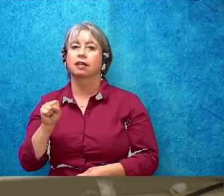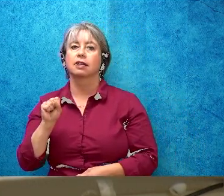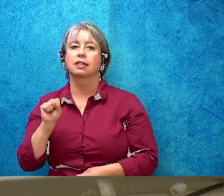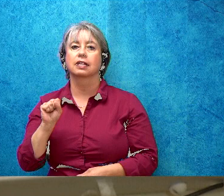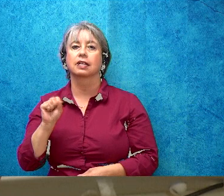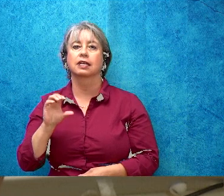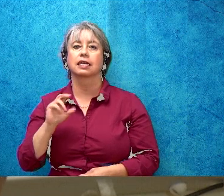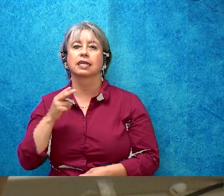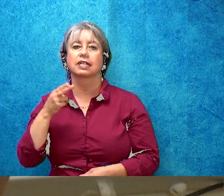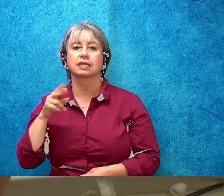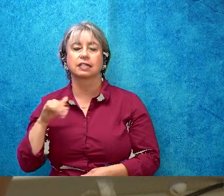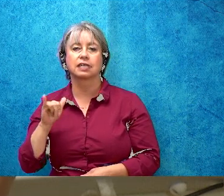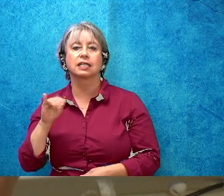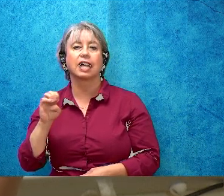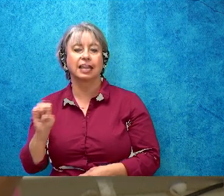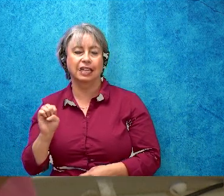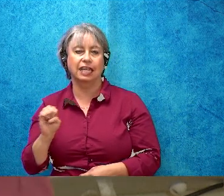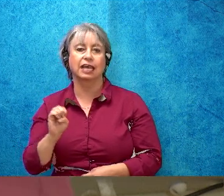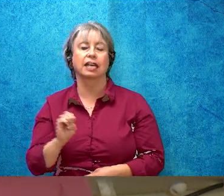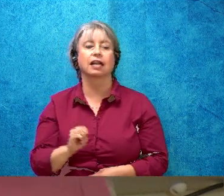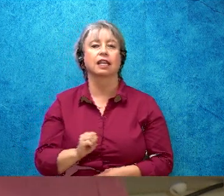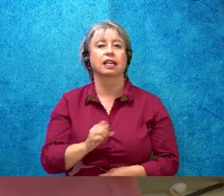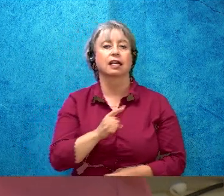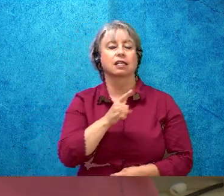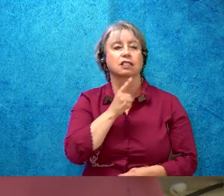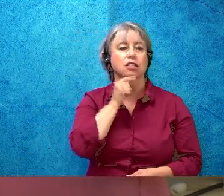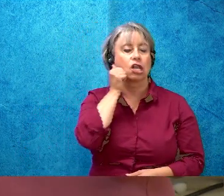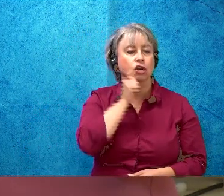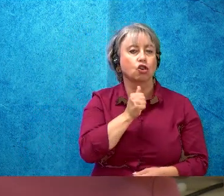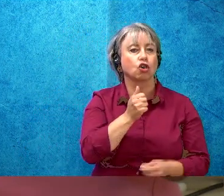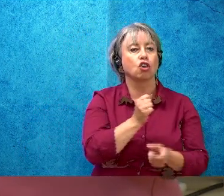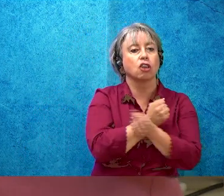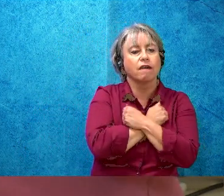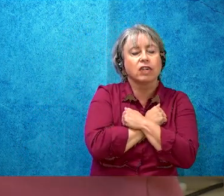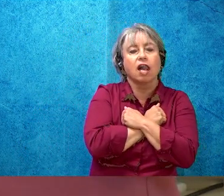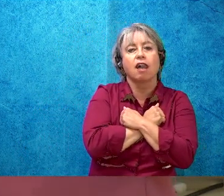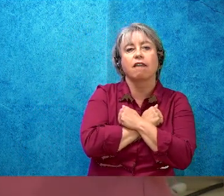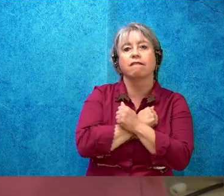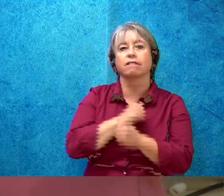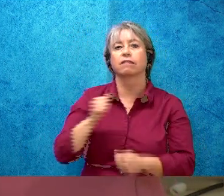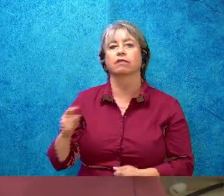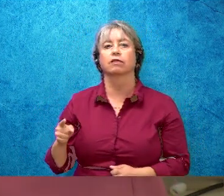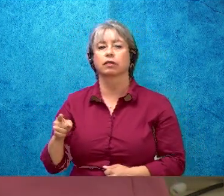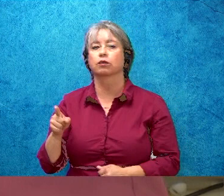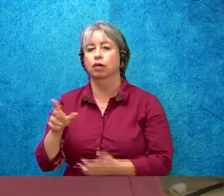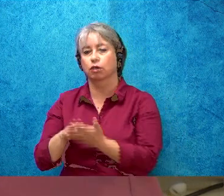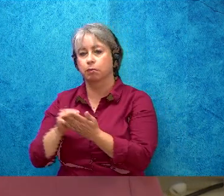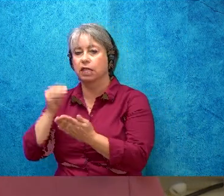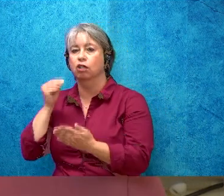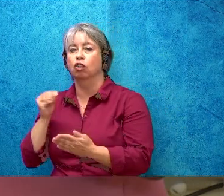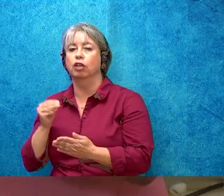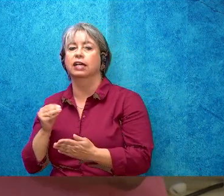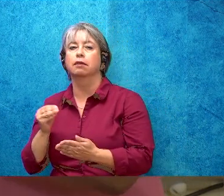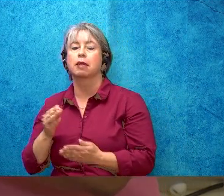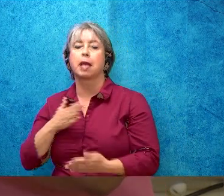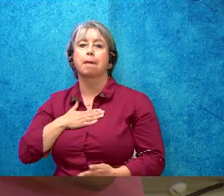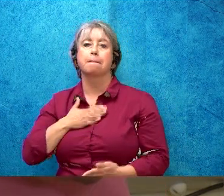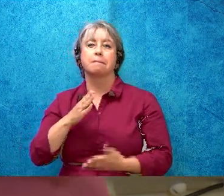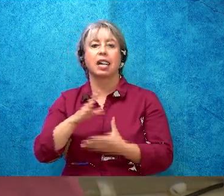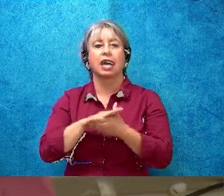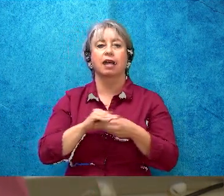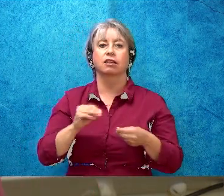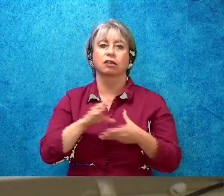going to be learning about today, okay? So you guys are going to be looking at the screen, and I'm going to be giving you Ms. Boyd's version of the story,